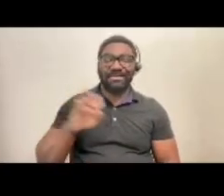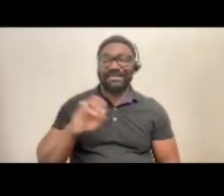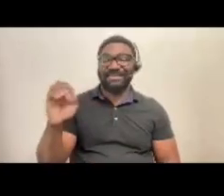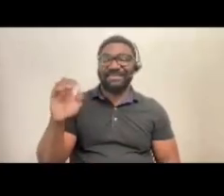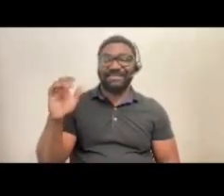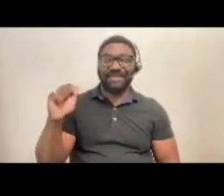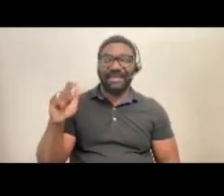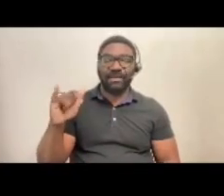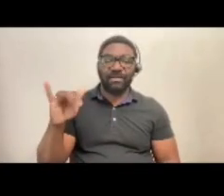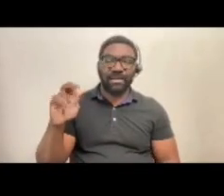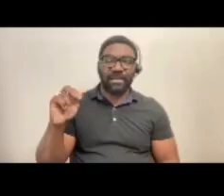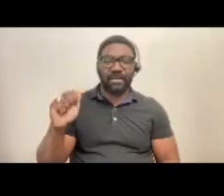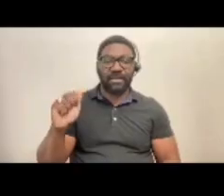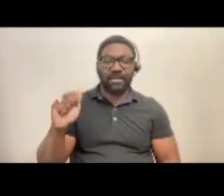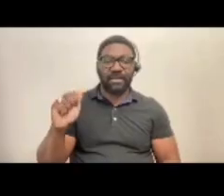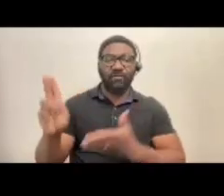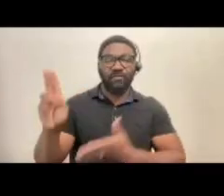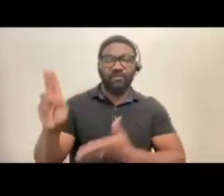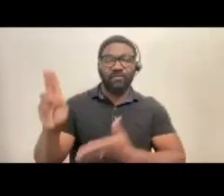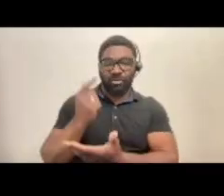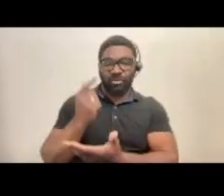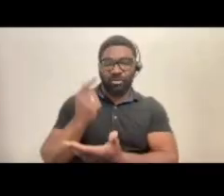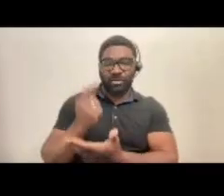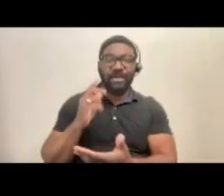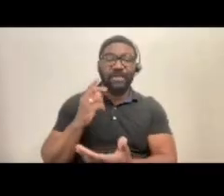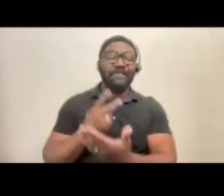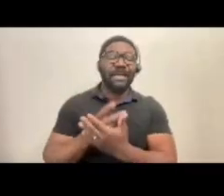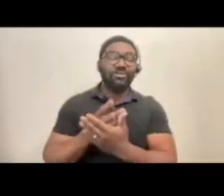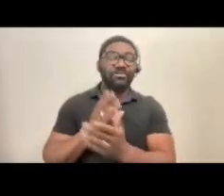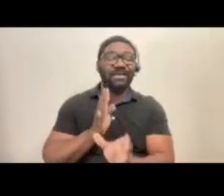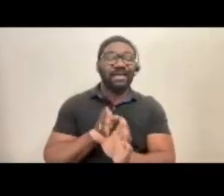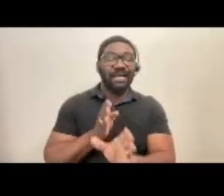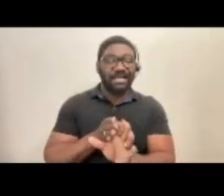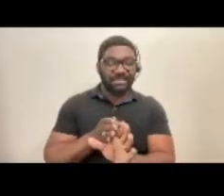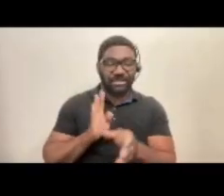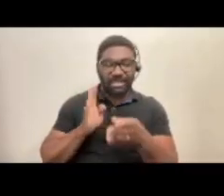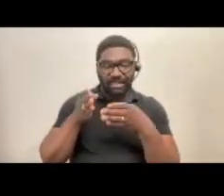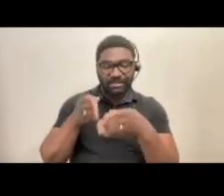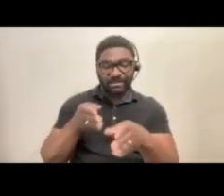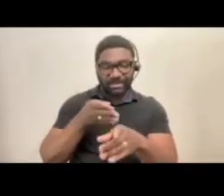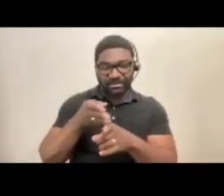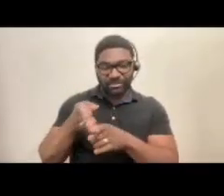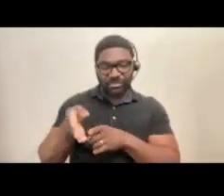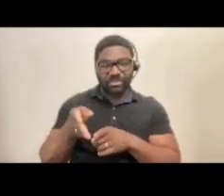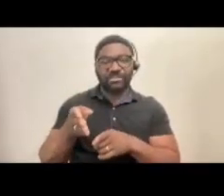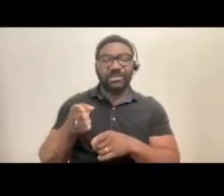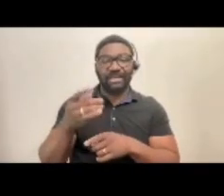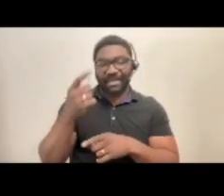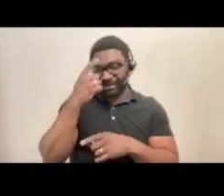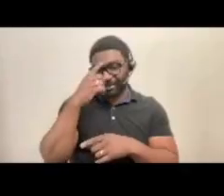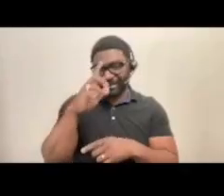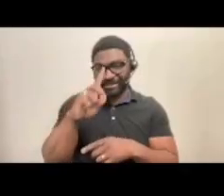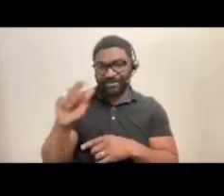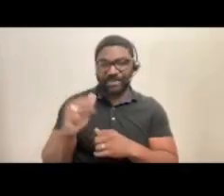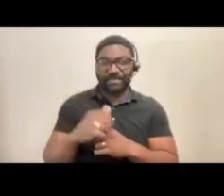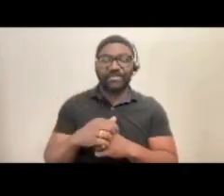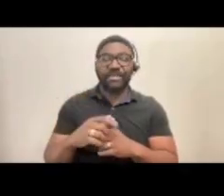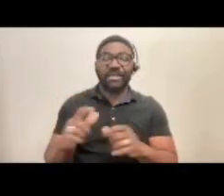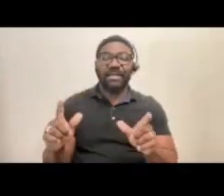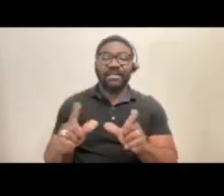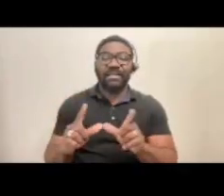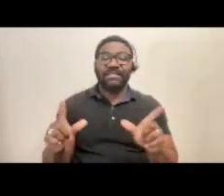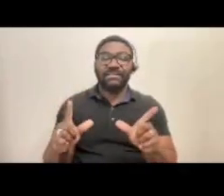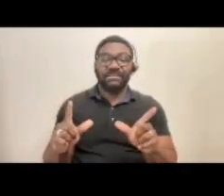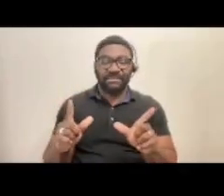in psychology and concentration in intellectual and developmental disabilities. She is a licensed psychological associate with